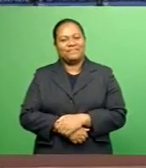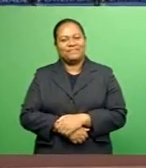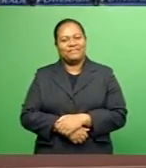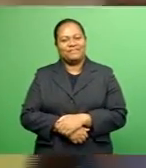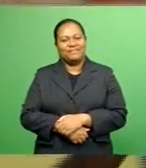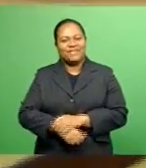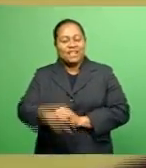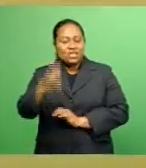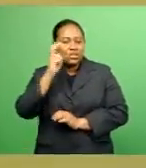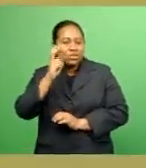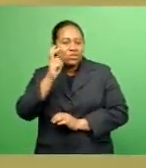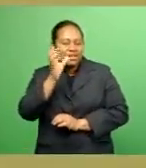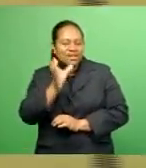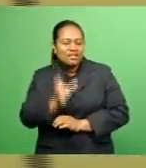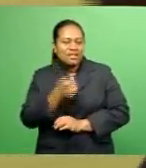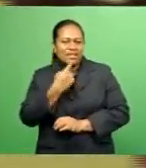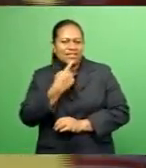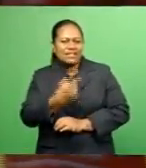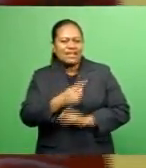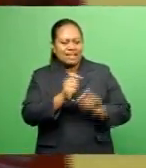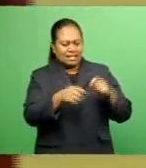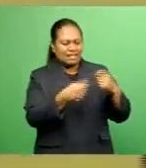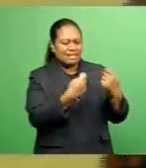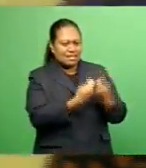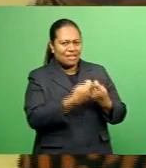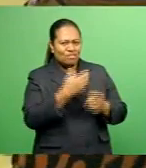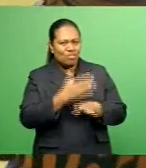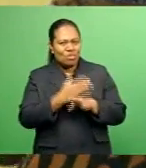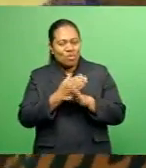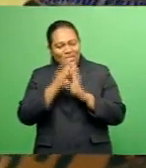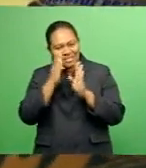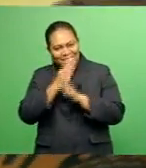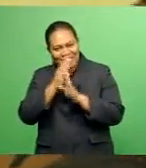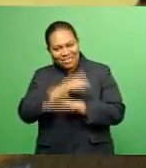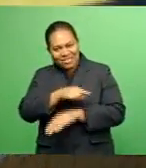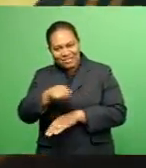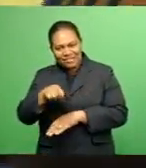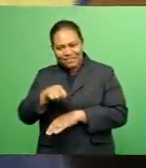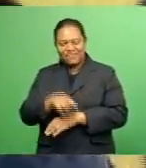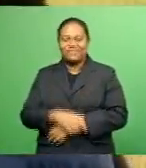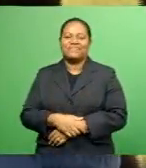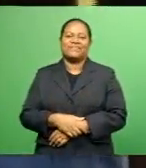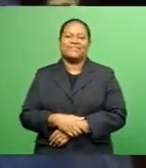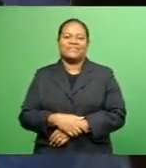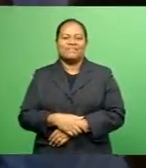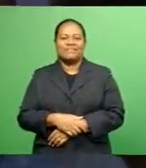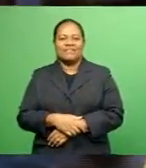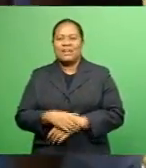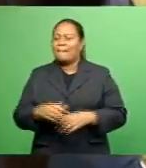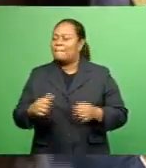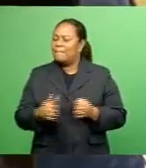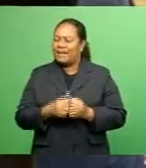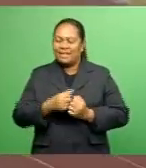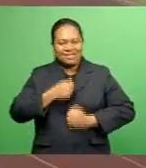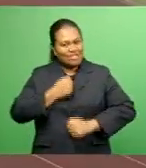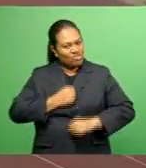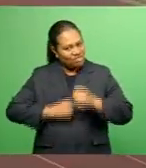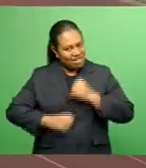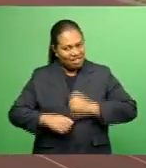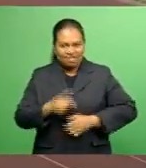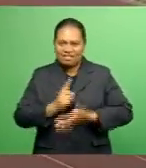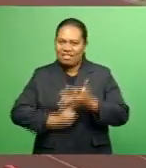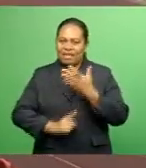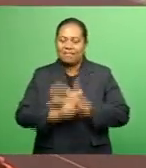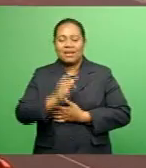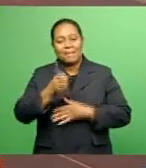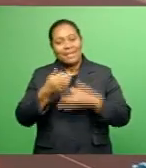Trainer Tomasi Nicola says teamwork was the secret ingredient. There's so many struggles we came across, but we were